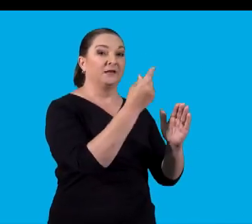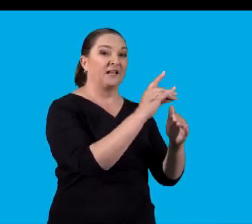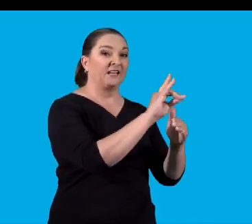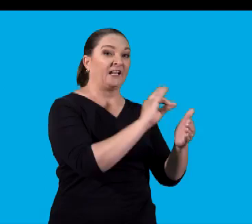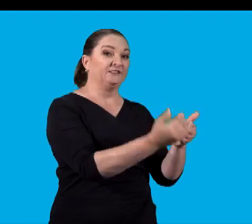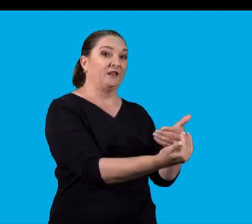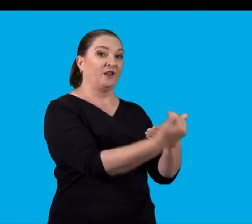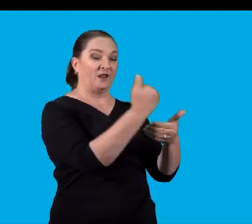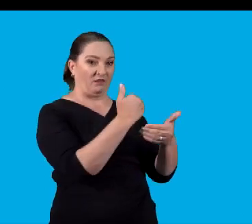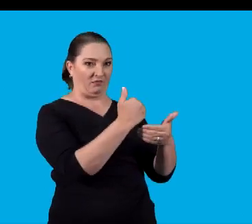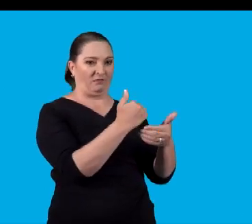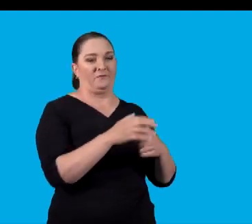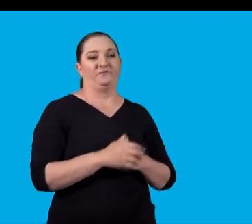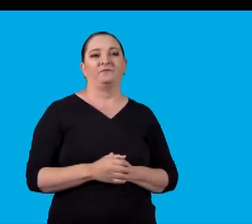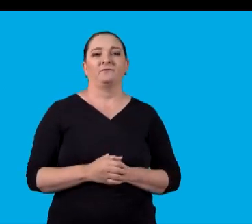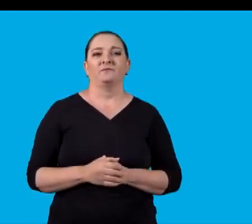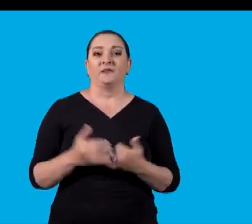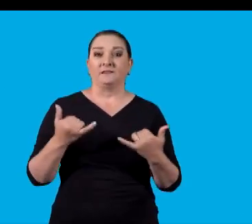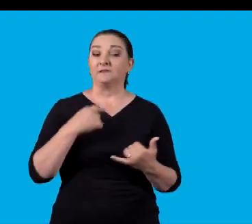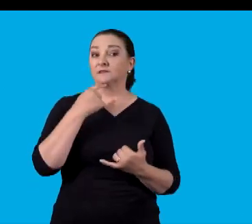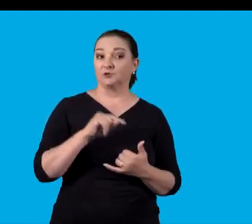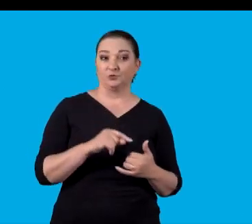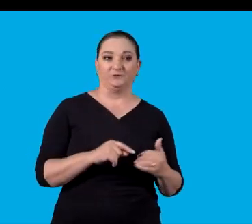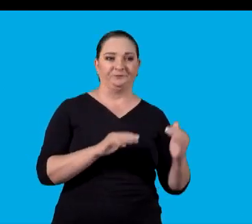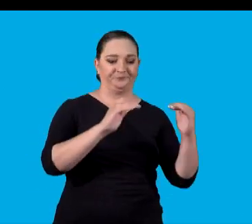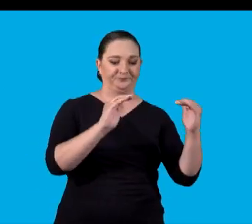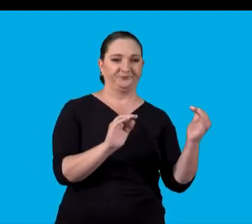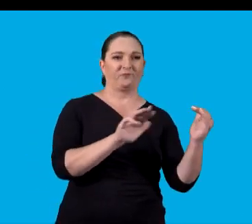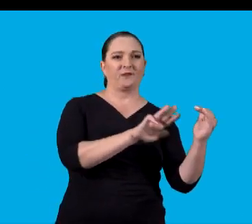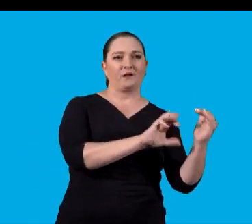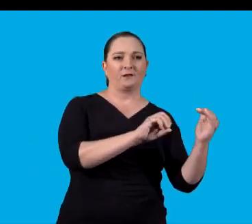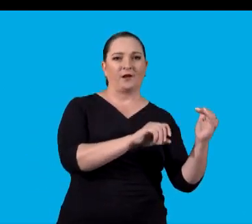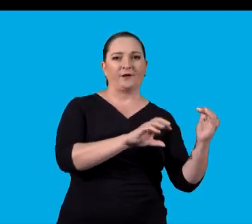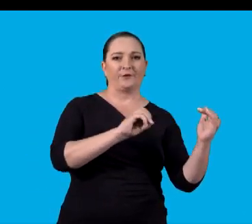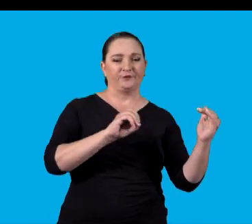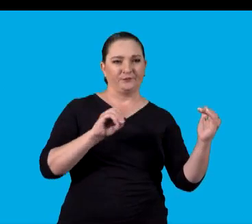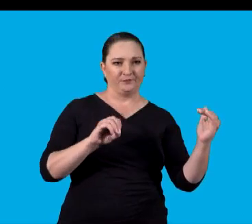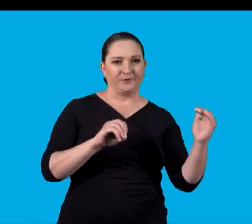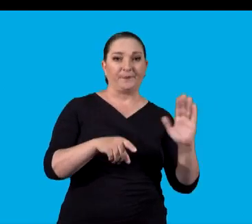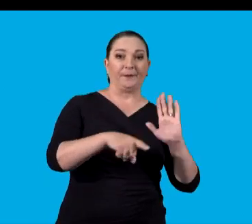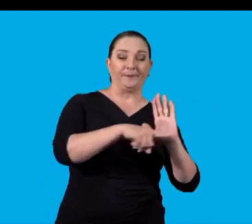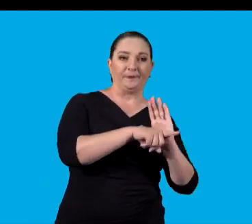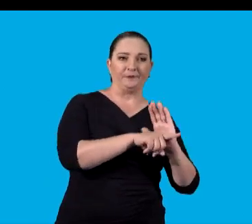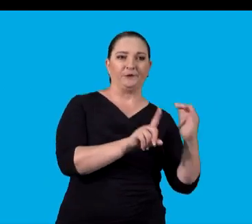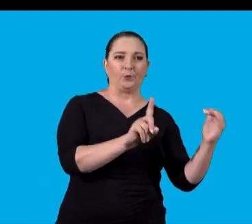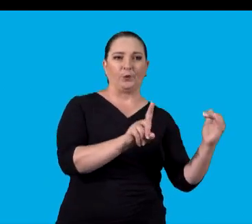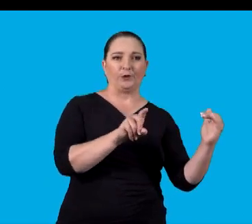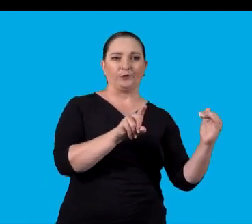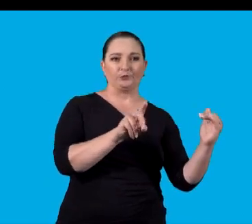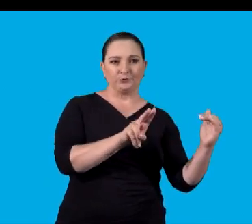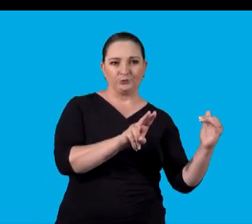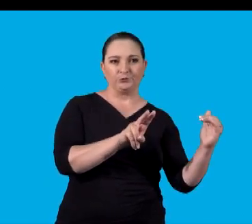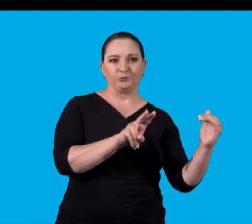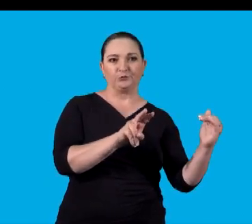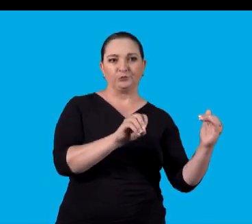inflow. So I'll come here and then I'll now say my 900,000 minus the 1.2